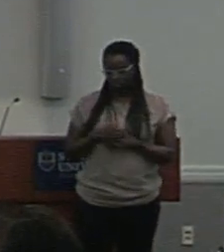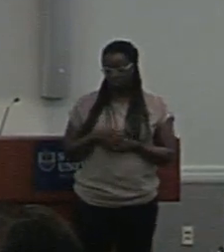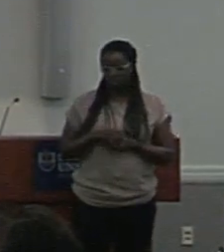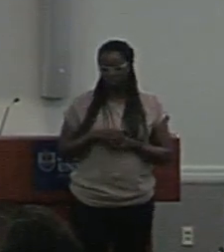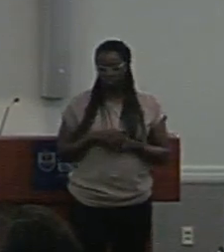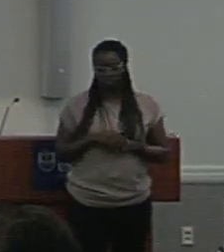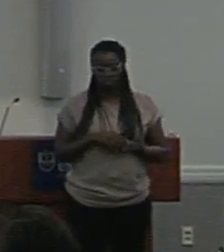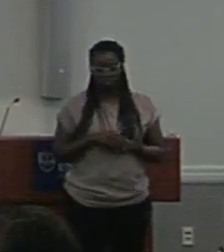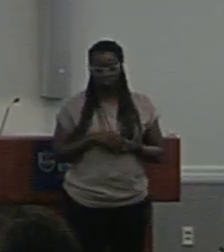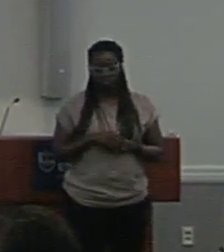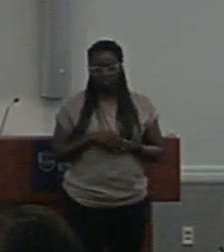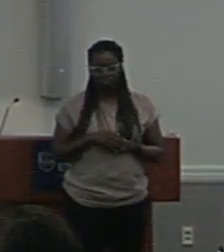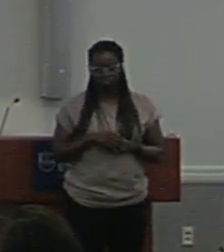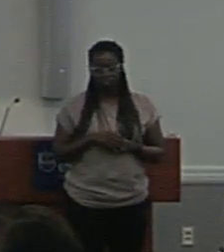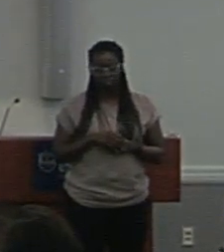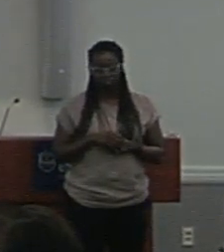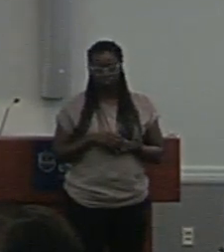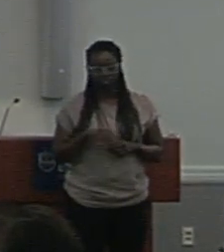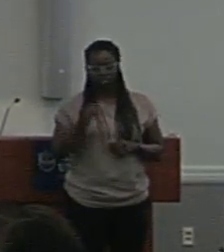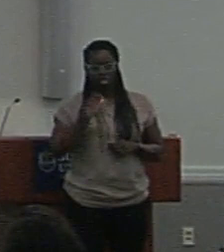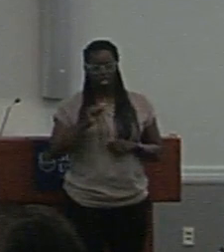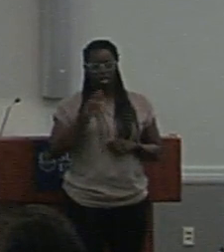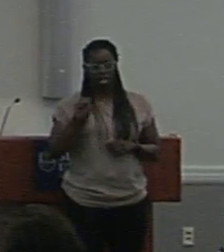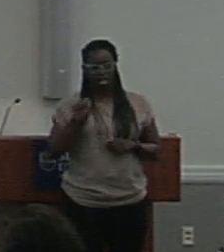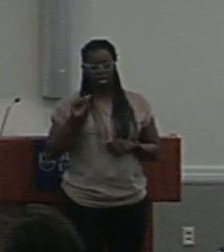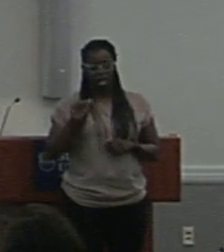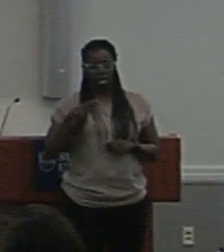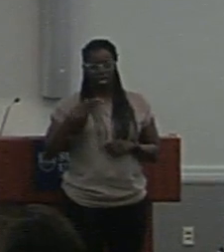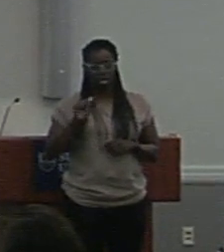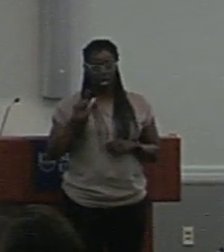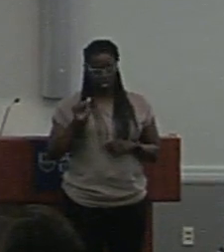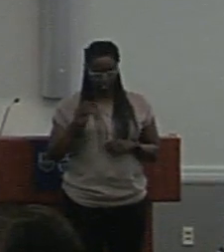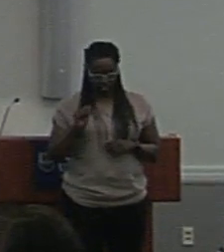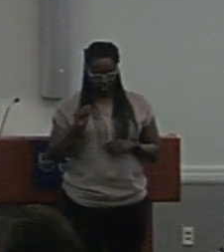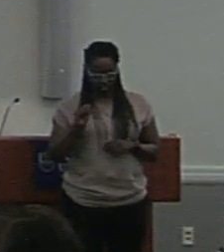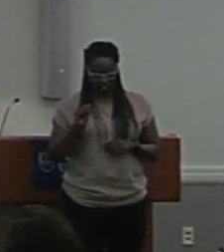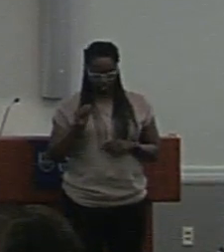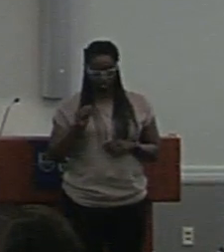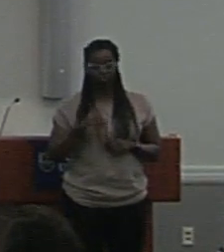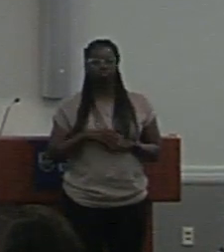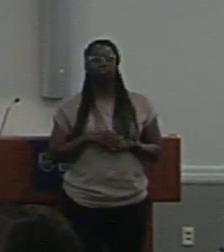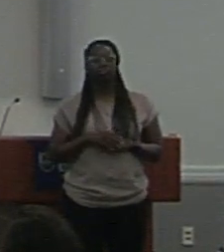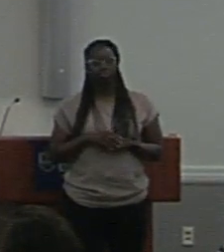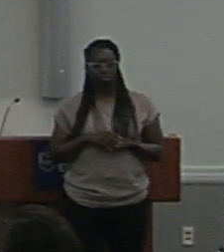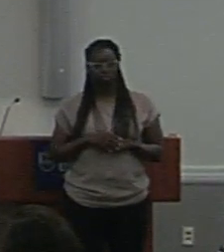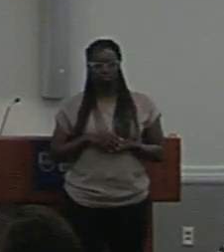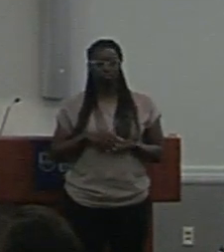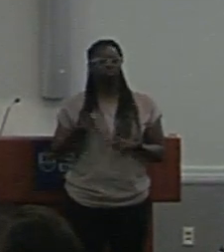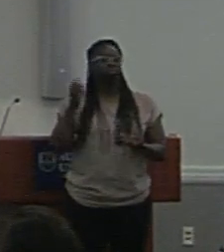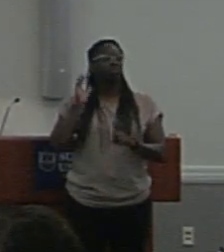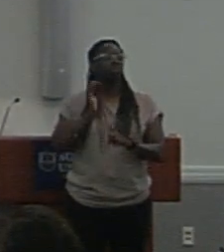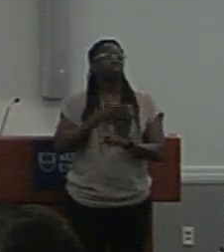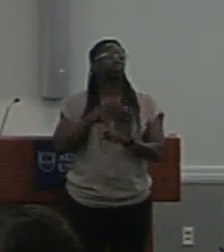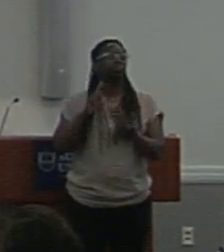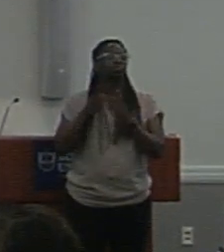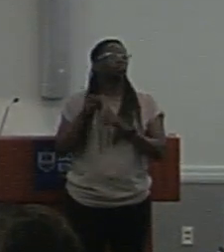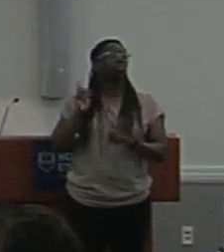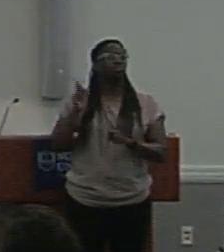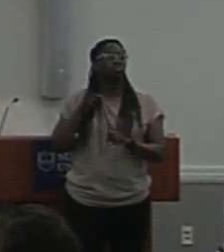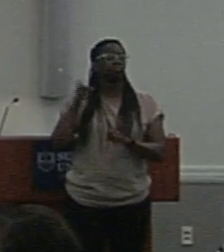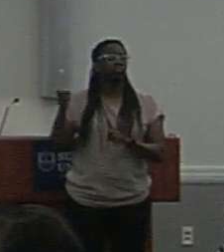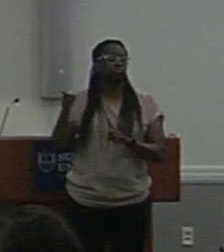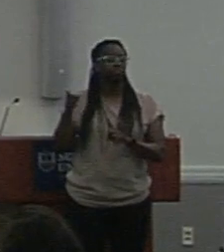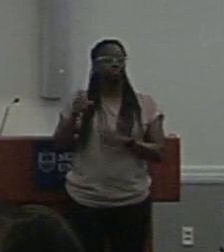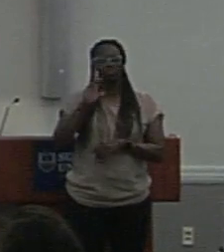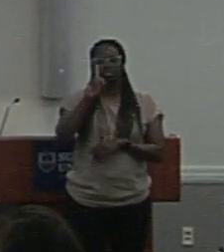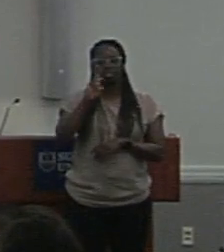I don't know, I didn't mention this at the time, but our office falls under the Department of Equity and Inclusion. It's a new